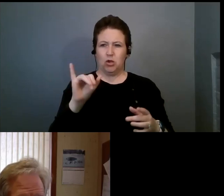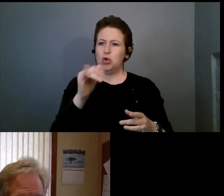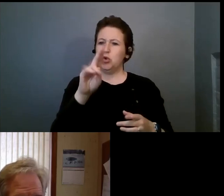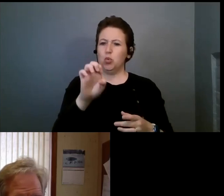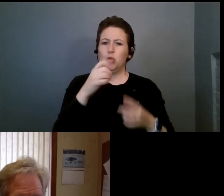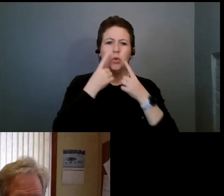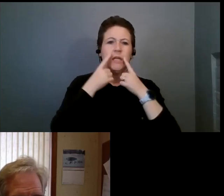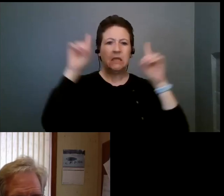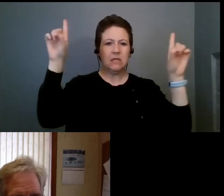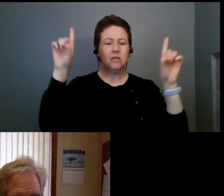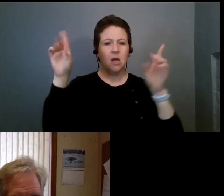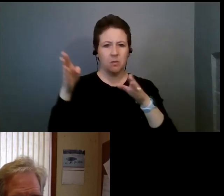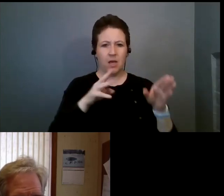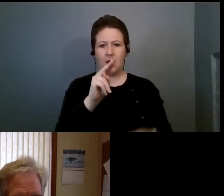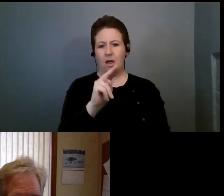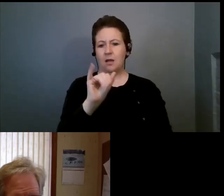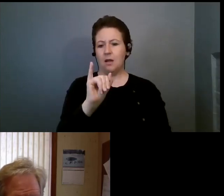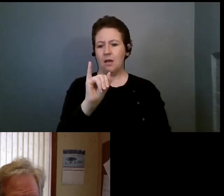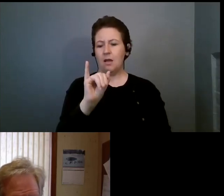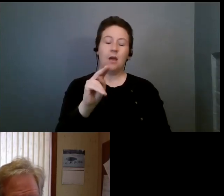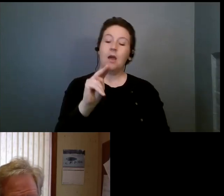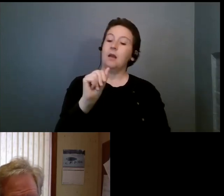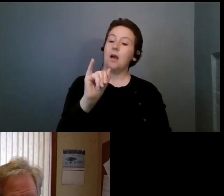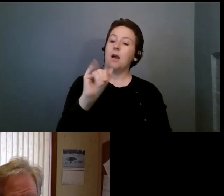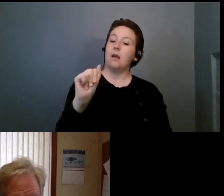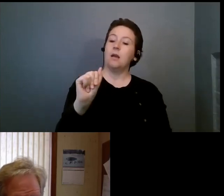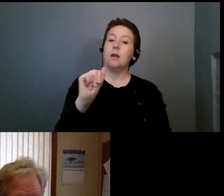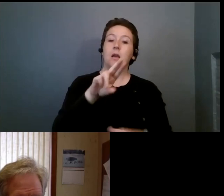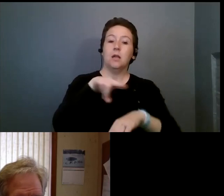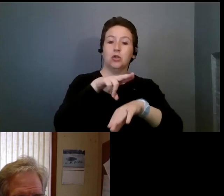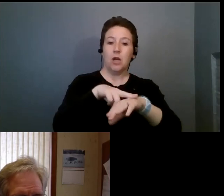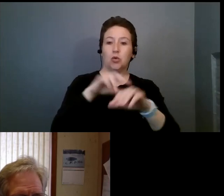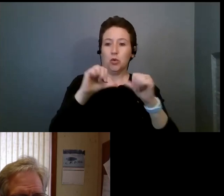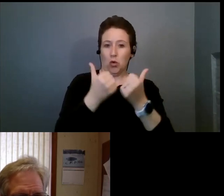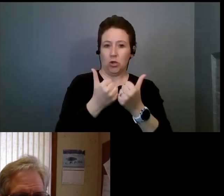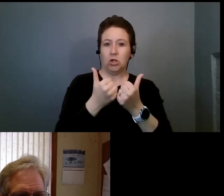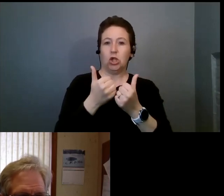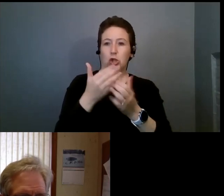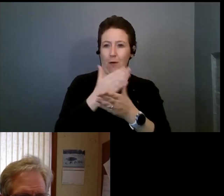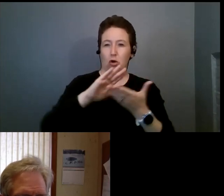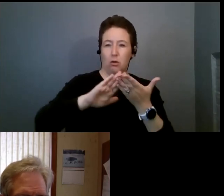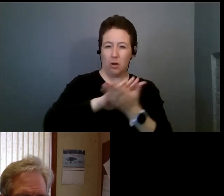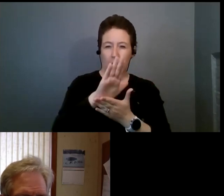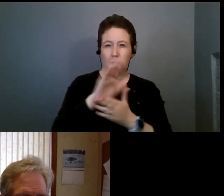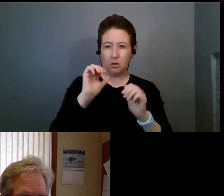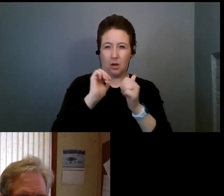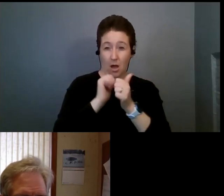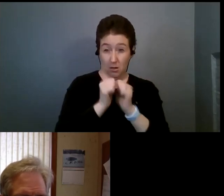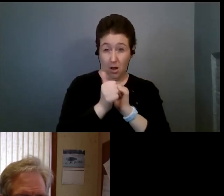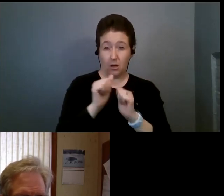that the NAIA, the National Association of Intercollegiate Athletics, would